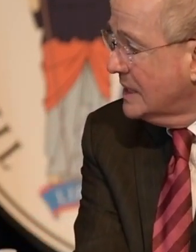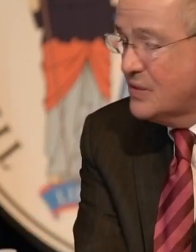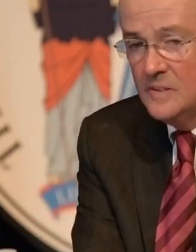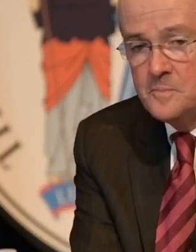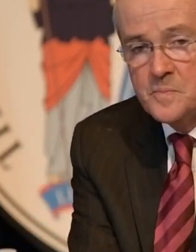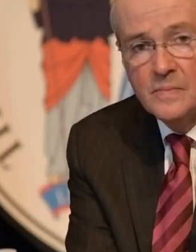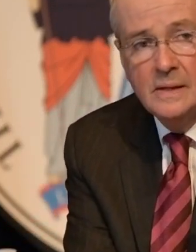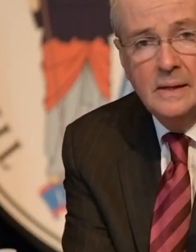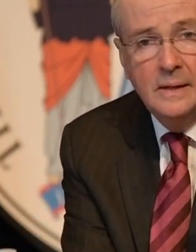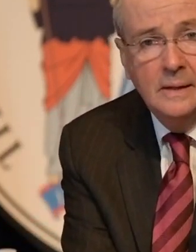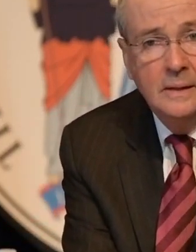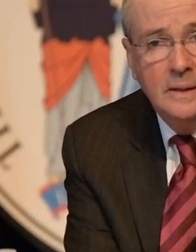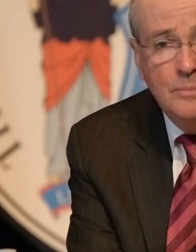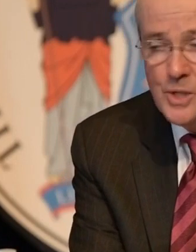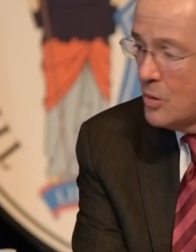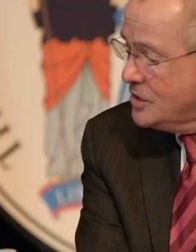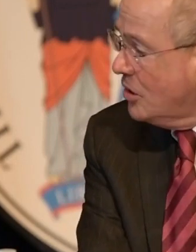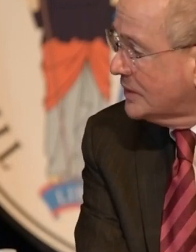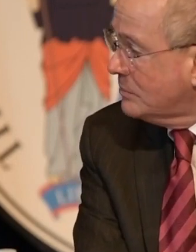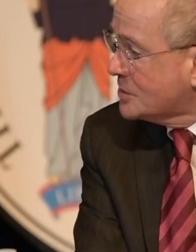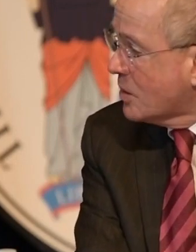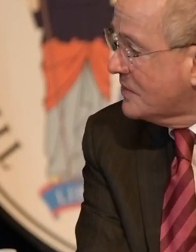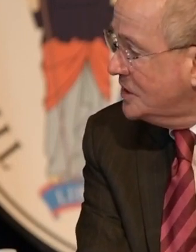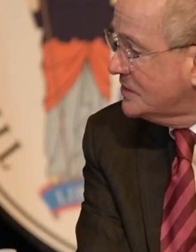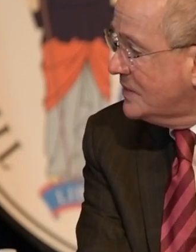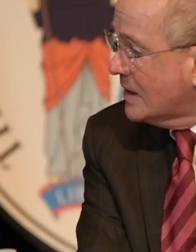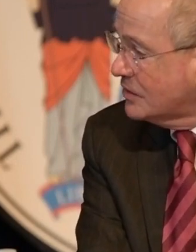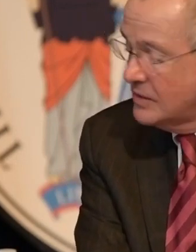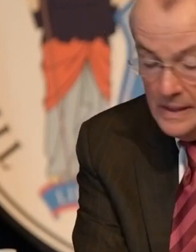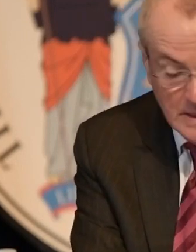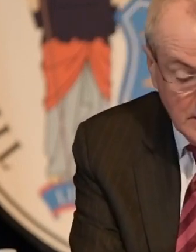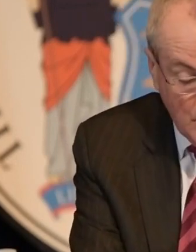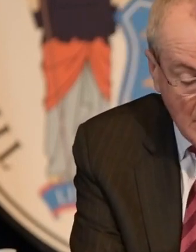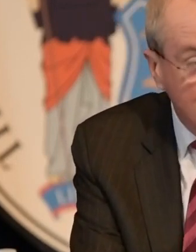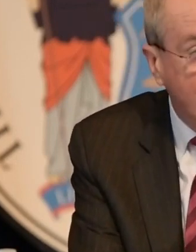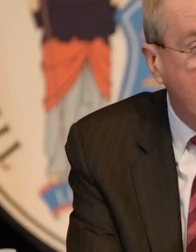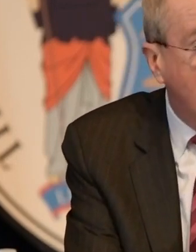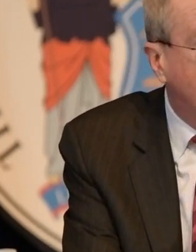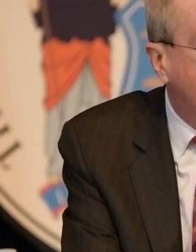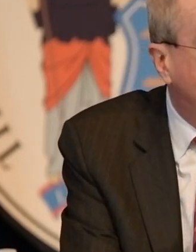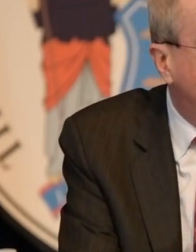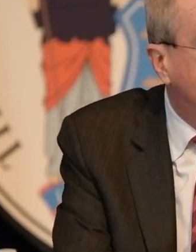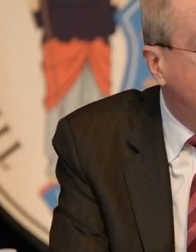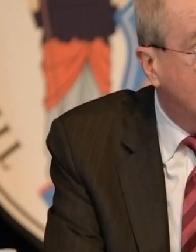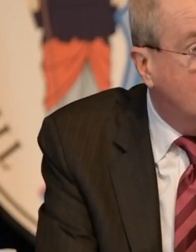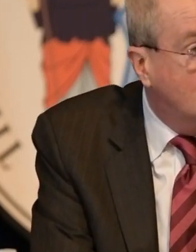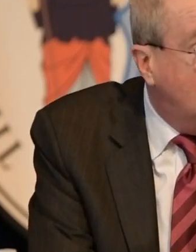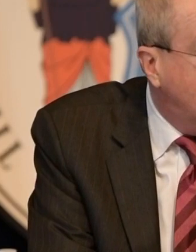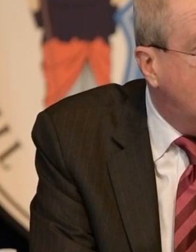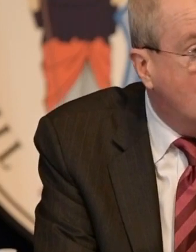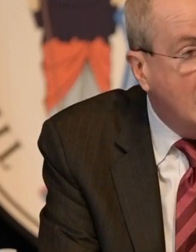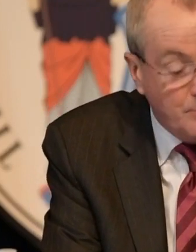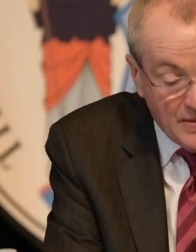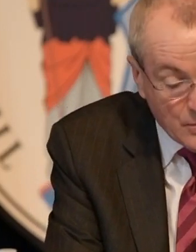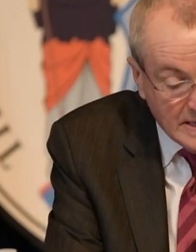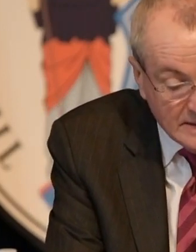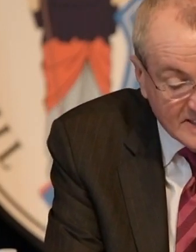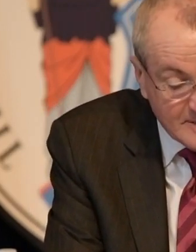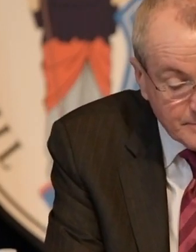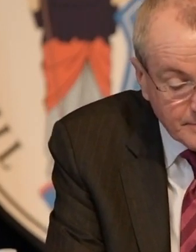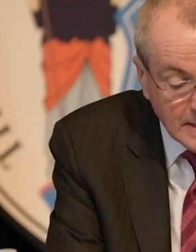more lethal, you called it, much more efficient virus. And we have to prepare for that. We have to make sure that we're not getting dragged by